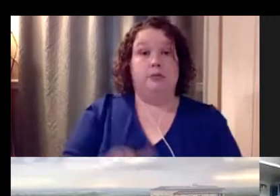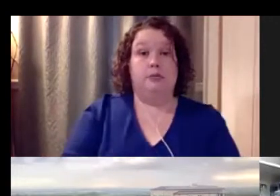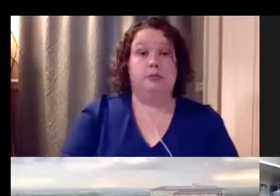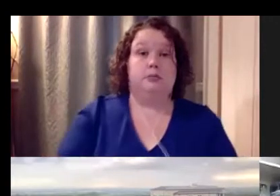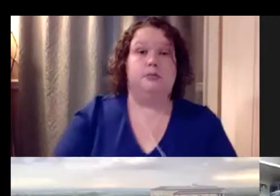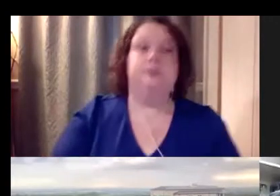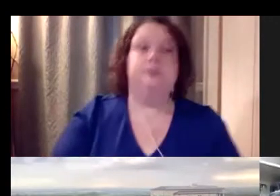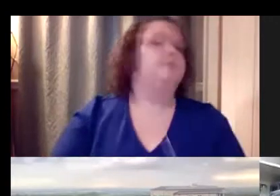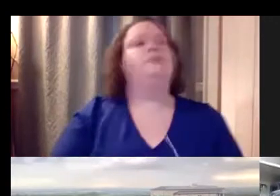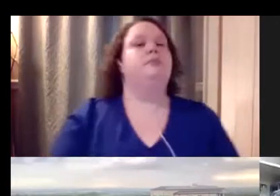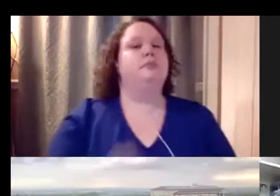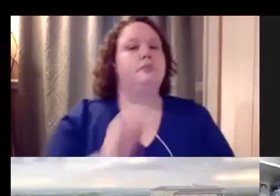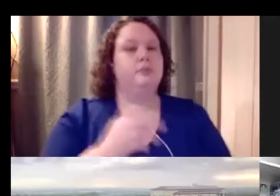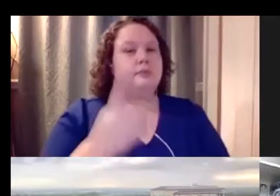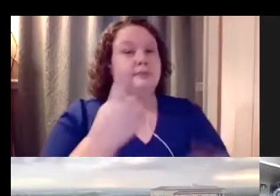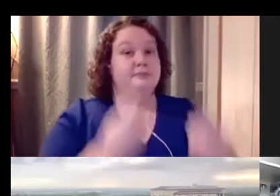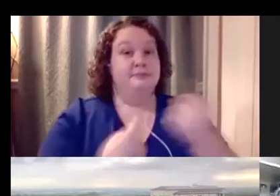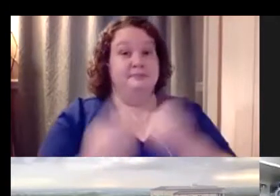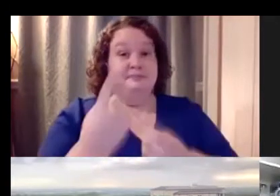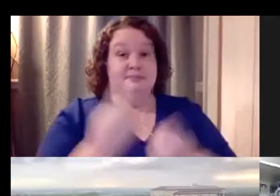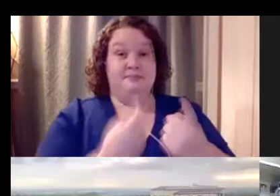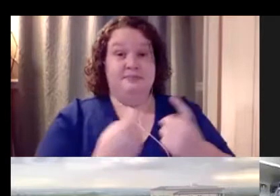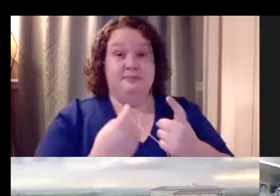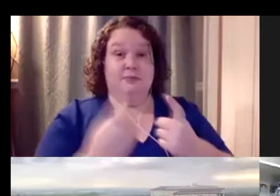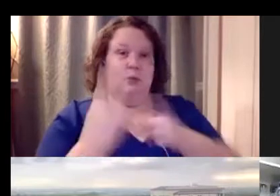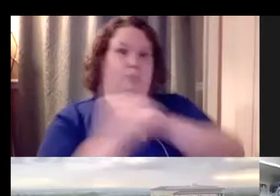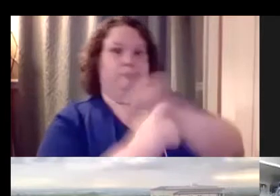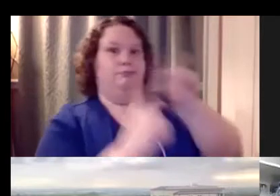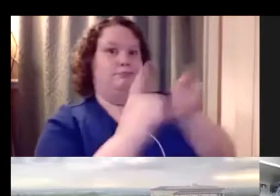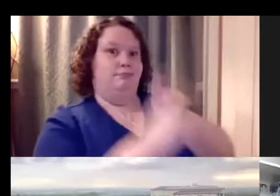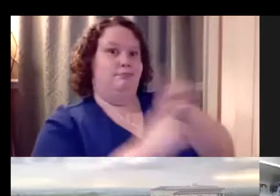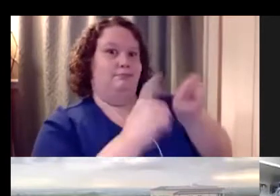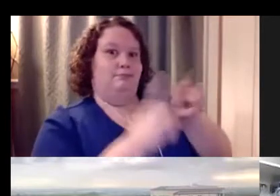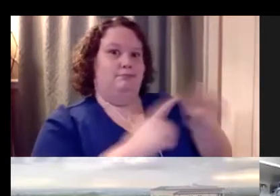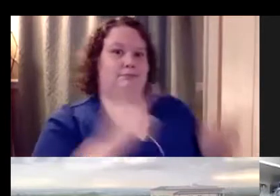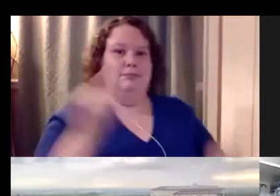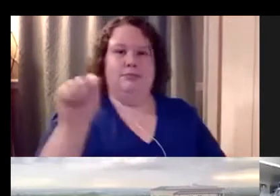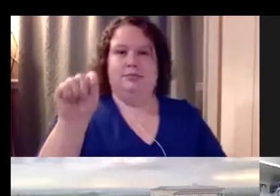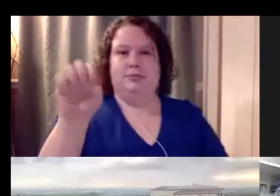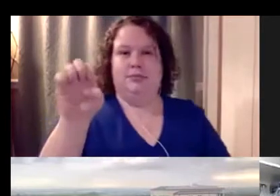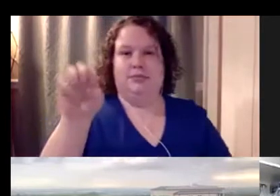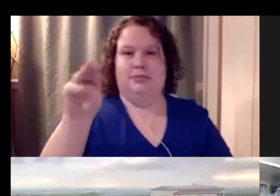All right. Any other questions for Mr. Templeton?